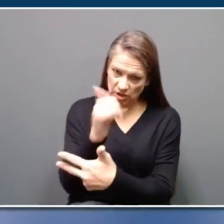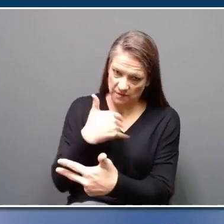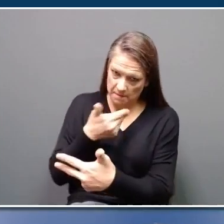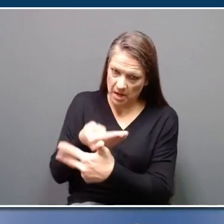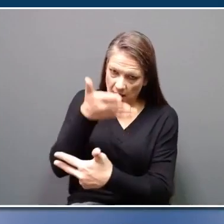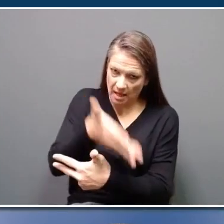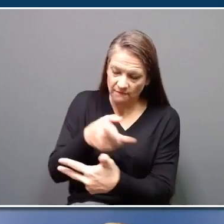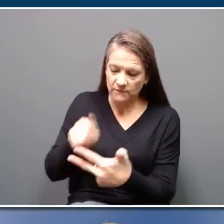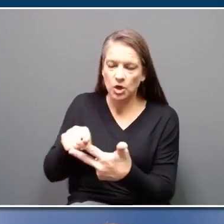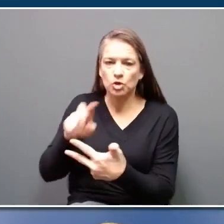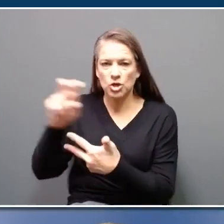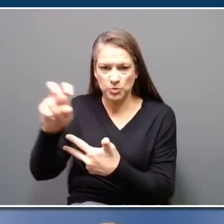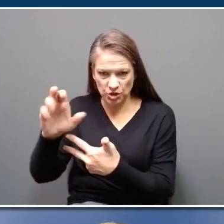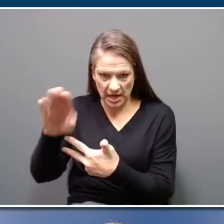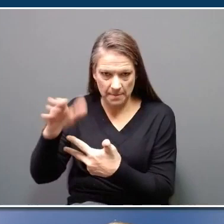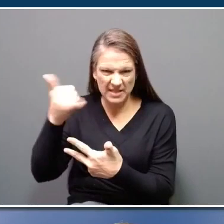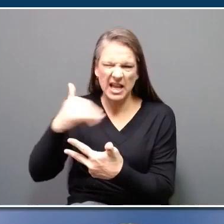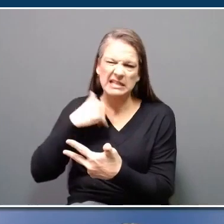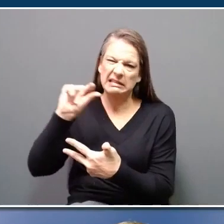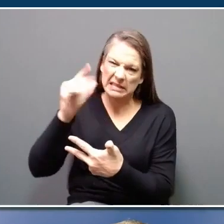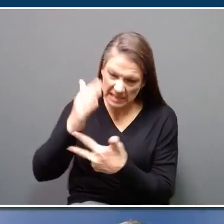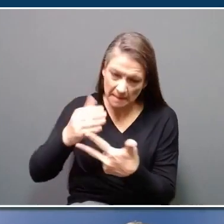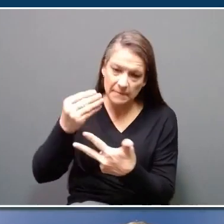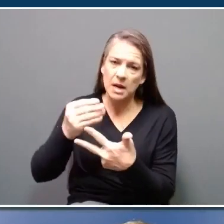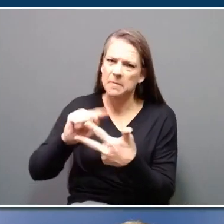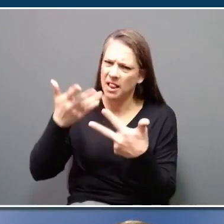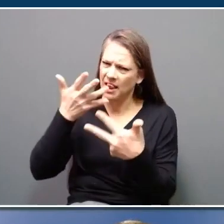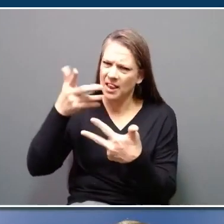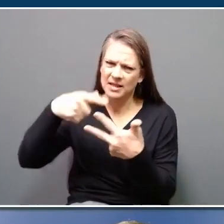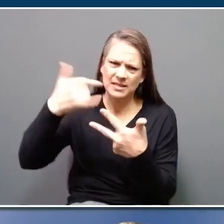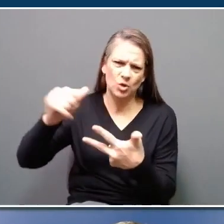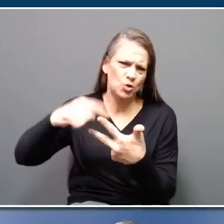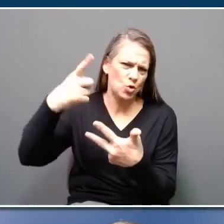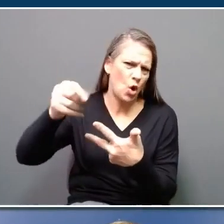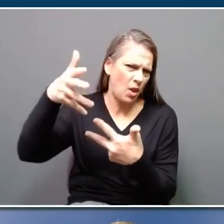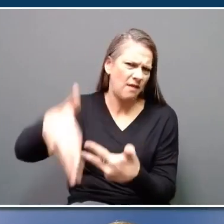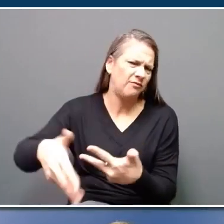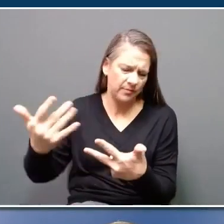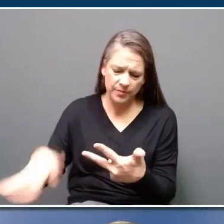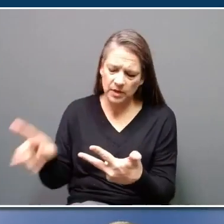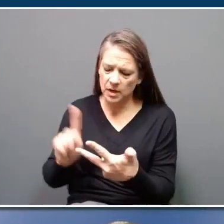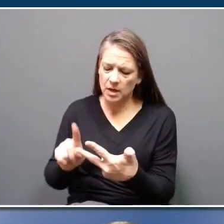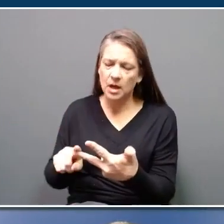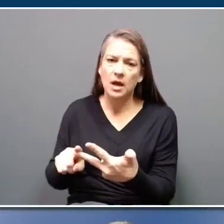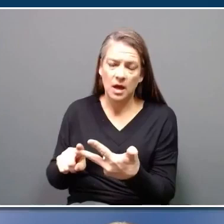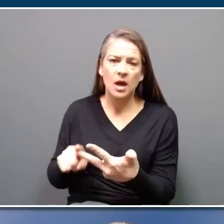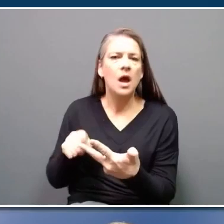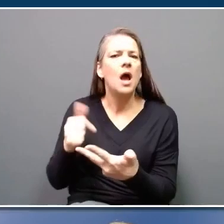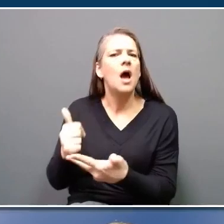transportation cabinet part that still has some, but there's a lot to do there, and it just takes time to spend. The part that helps local